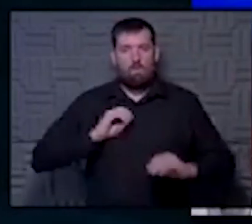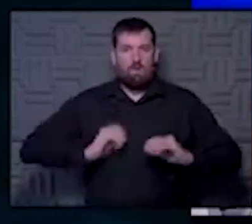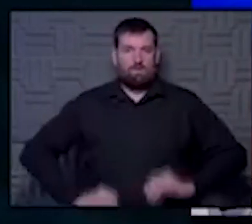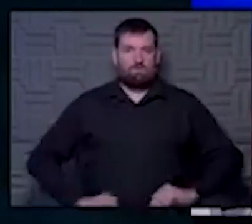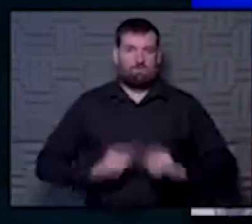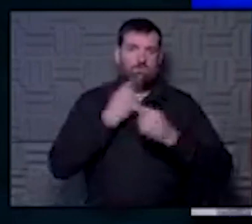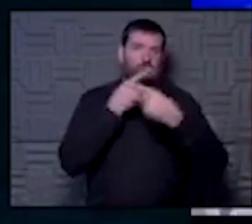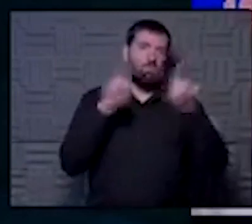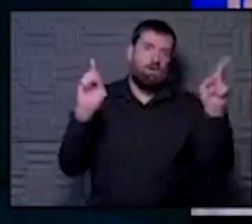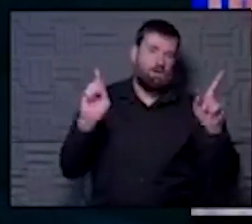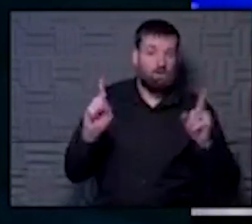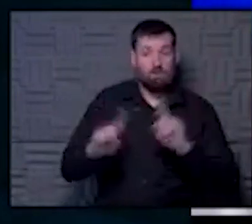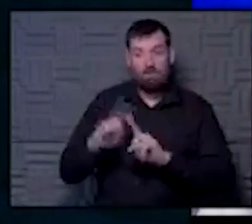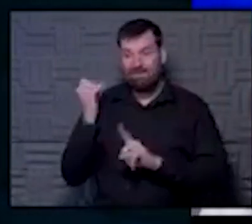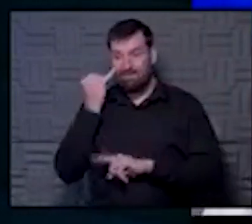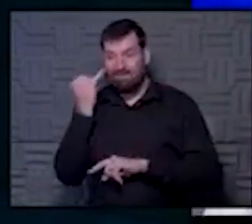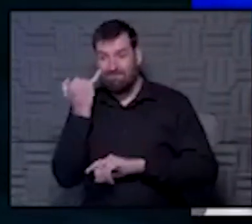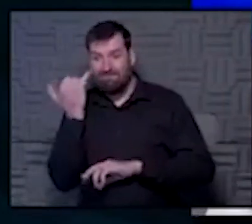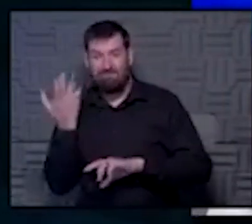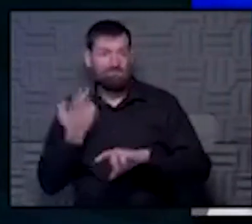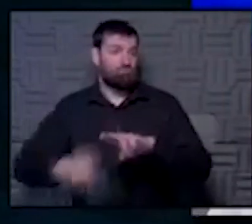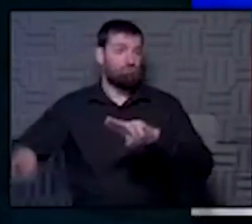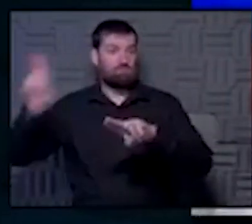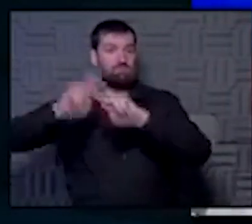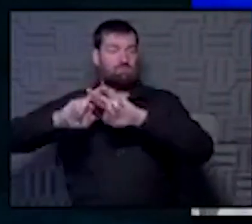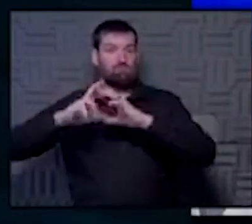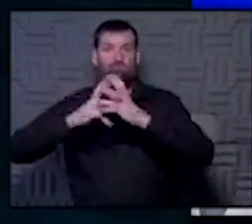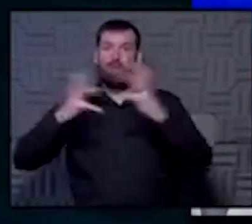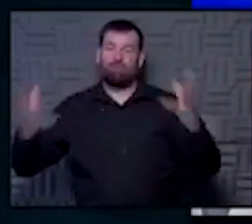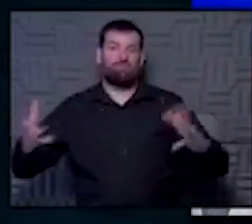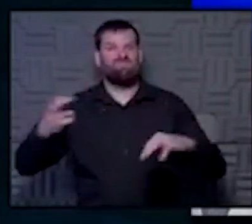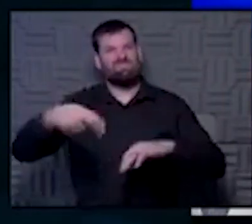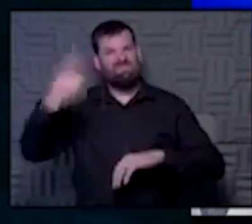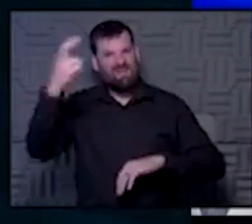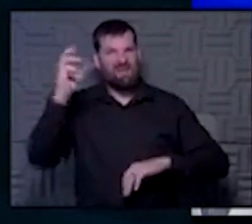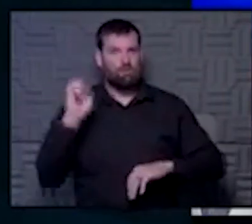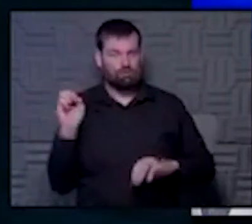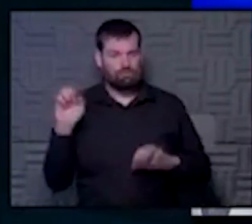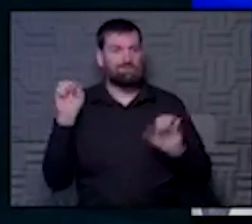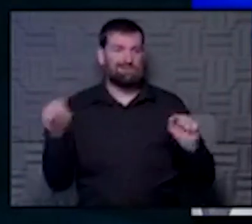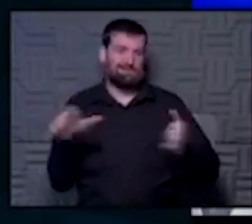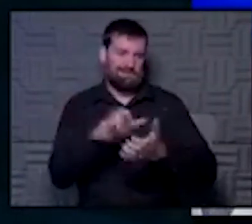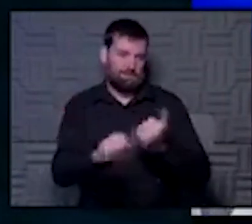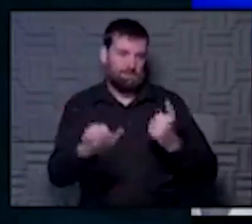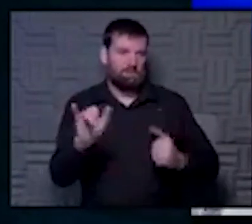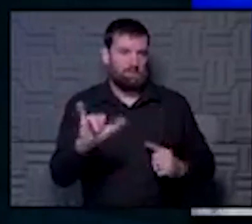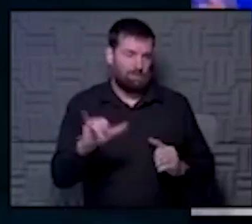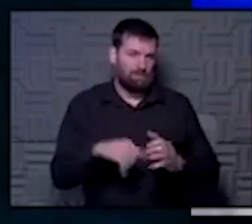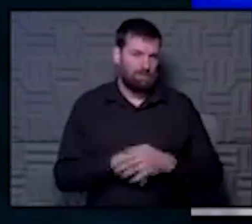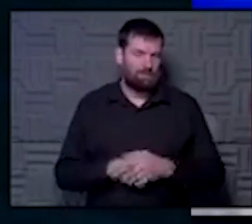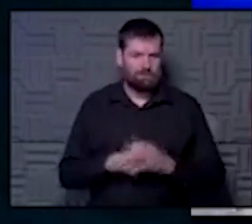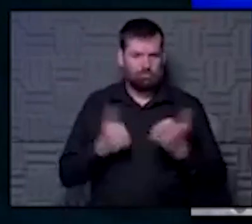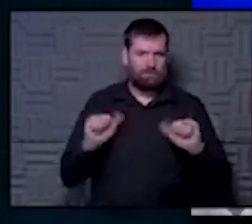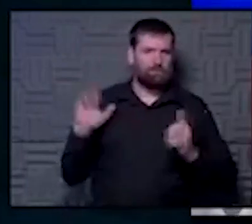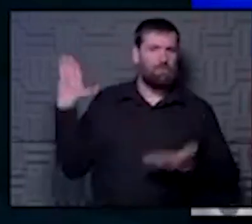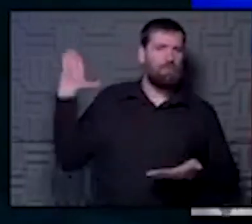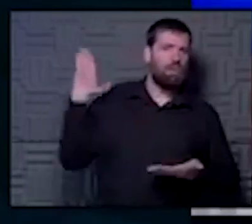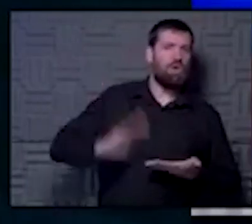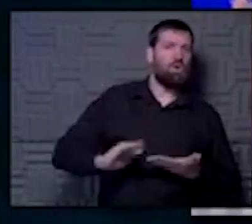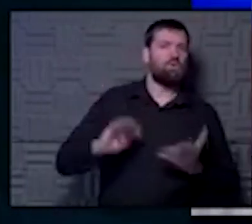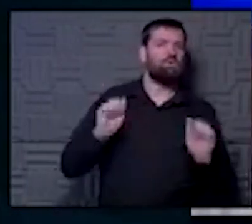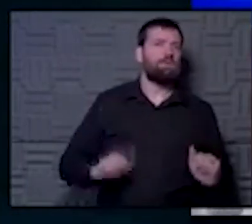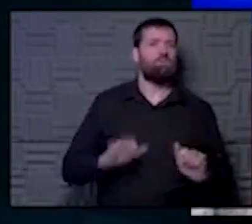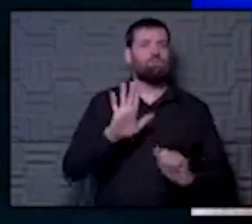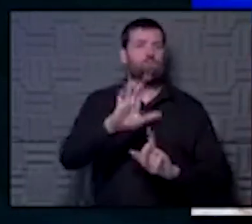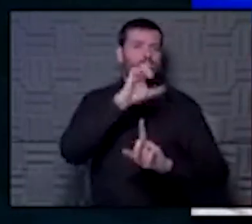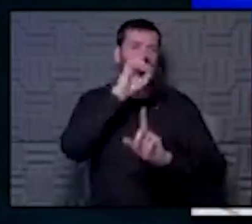but we know that if we turn up the oxygen too much on a ventilator, high oxygen levels can cause the damage as well. So we try and keep it as low as possible. So what's your